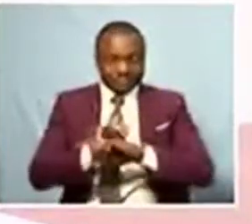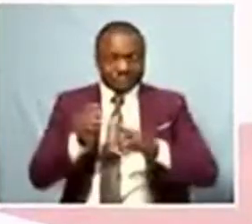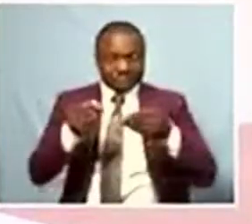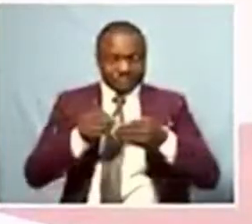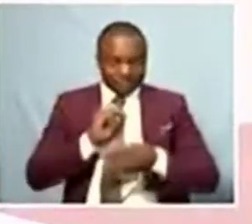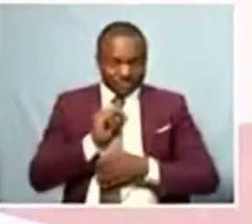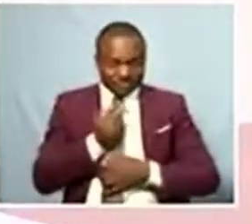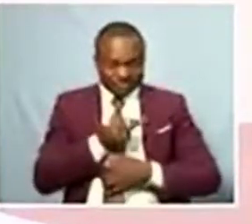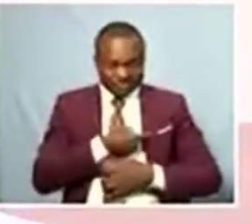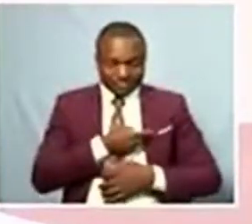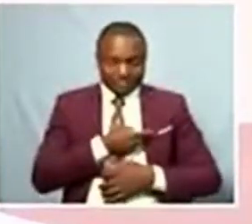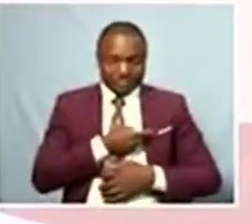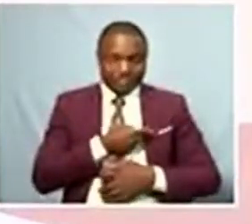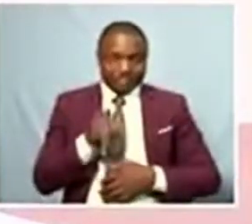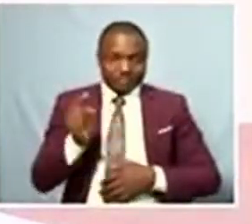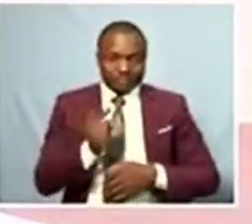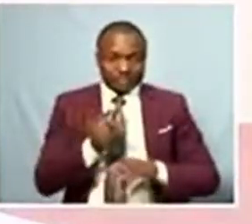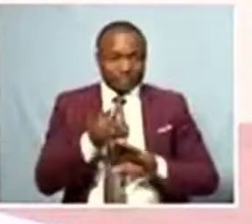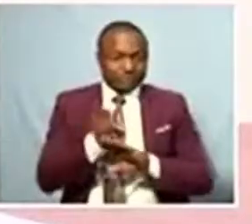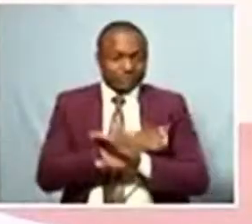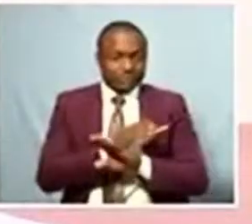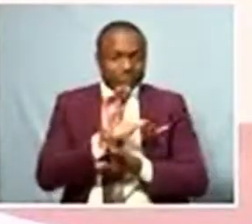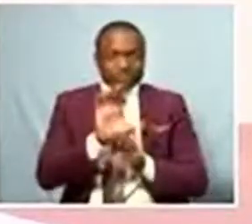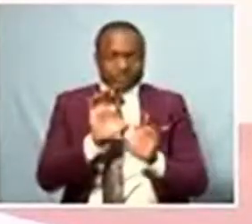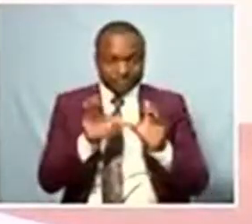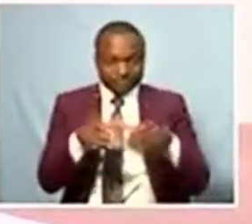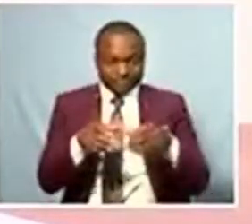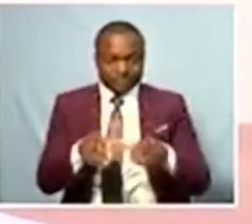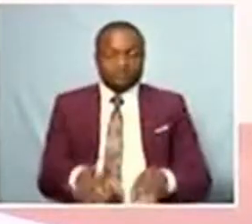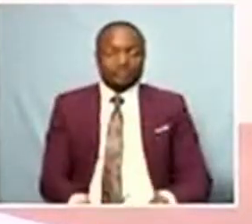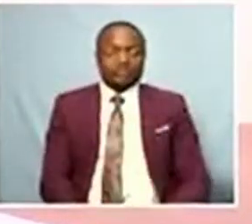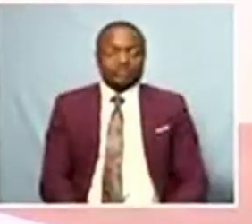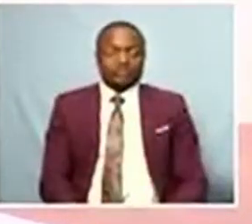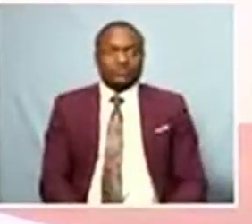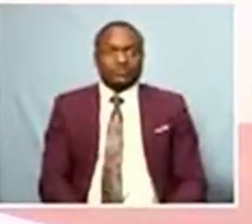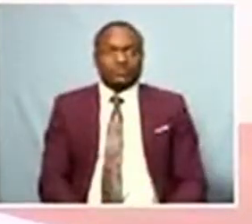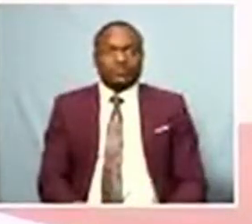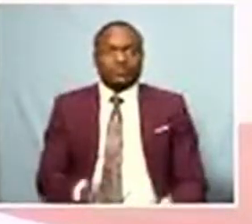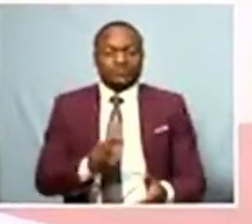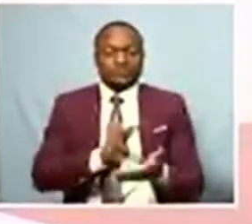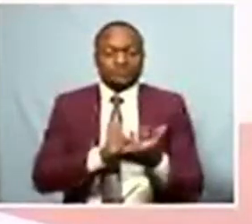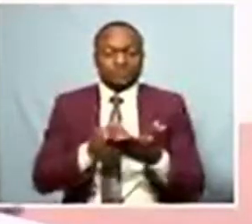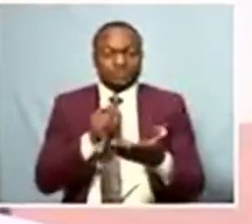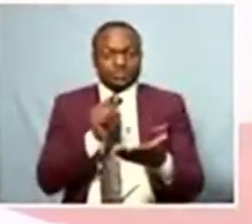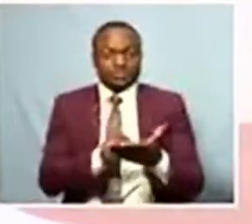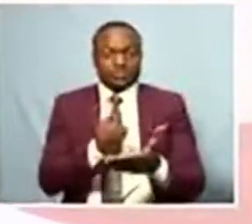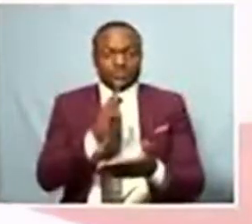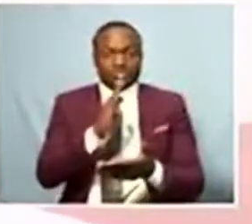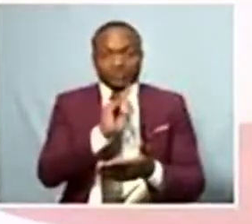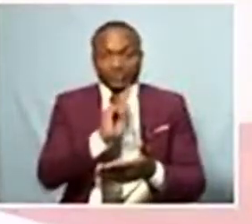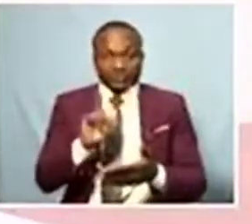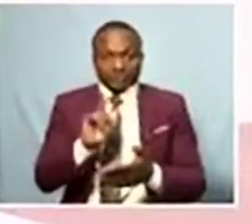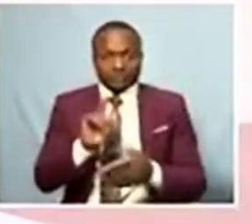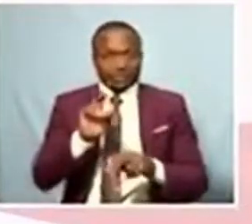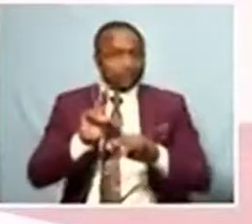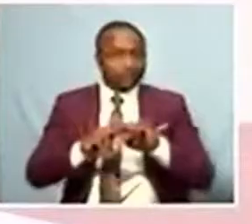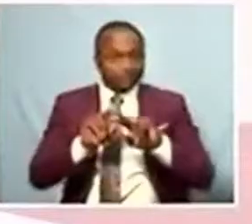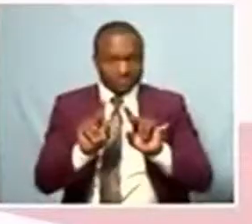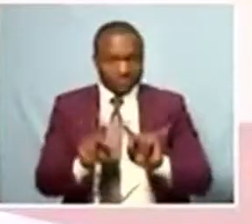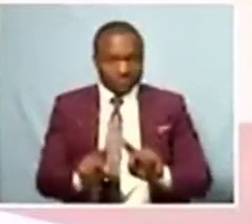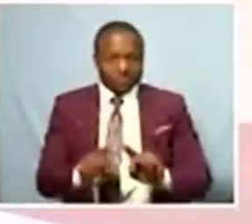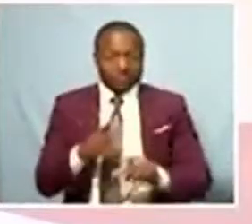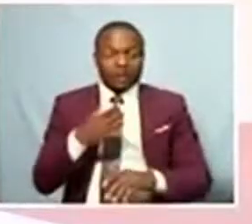us to appear before your committee as witnesses on this particular bill. Honorable Chairperson,